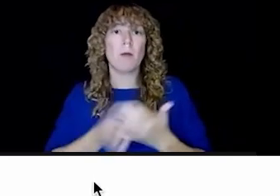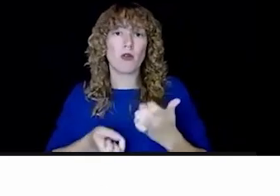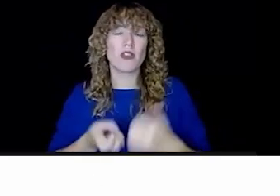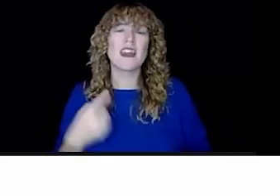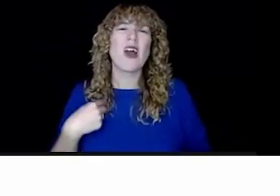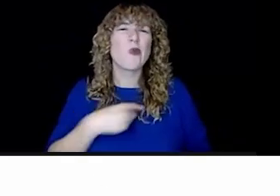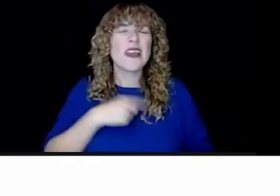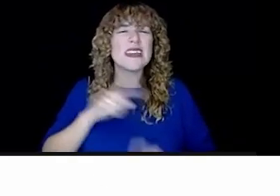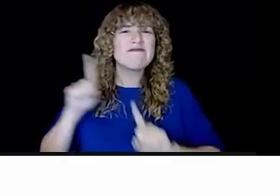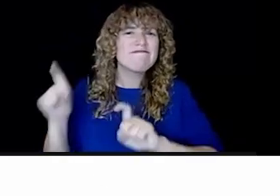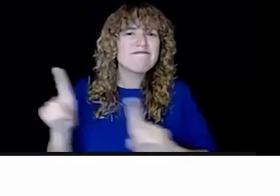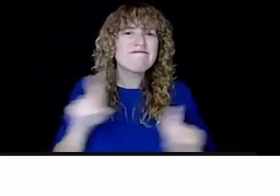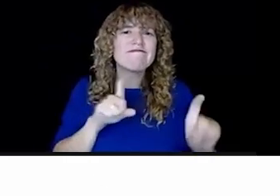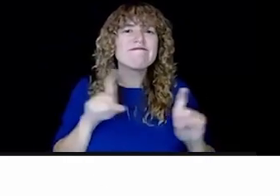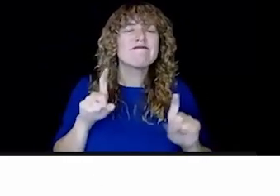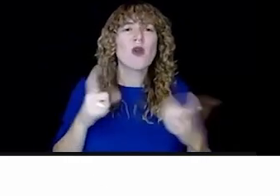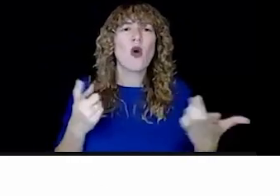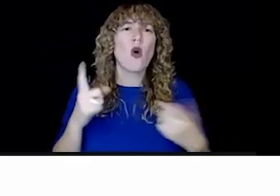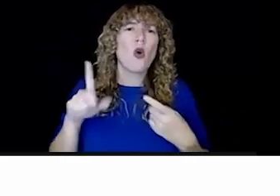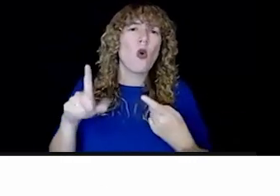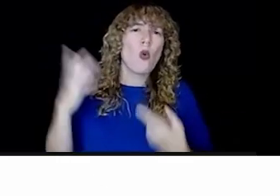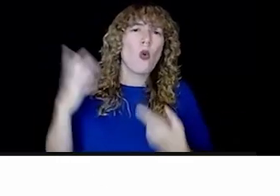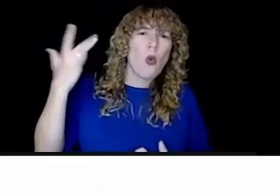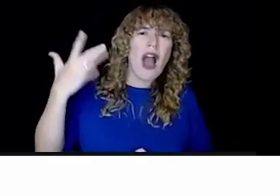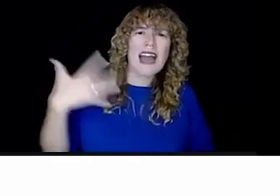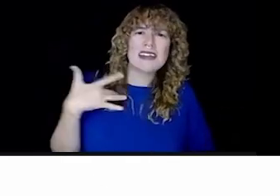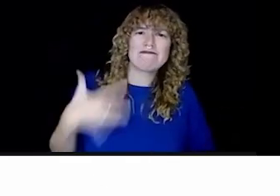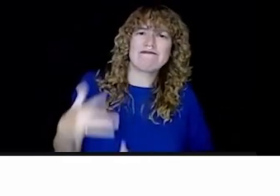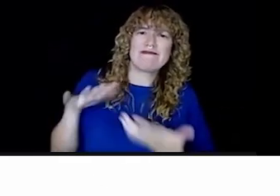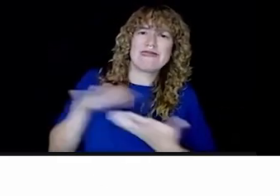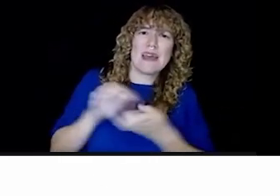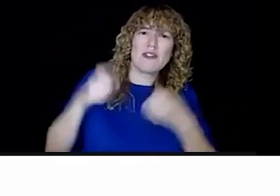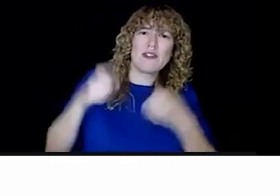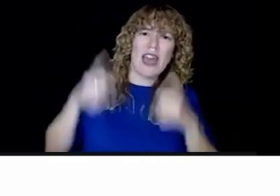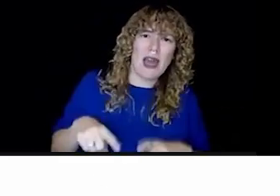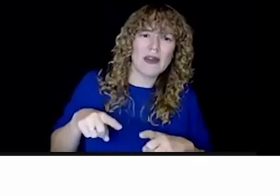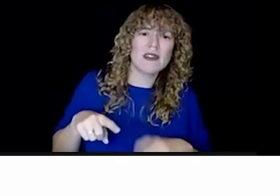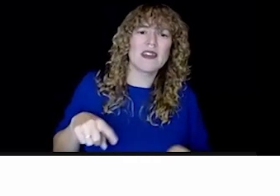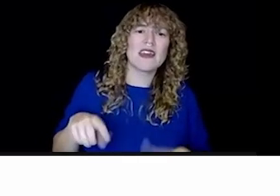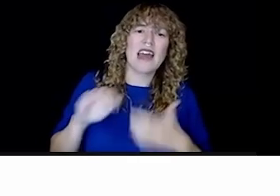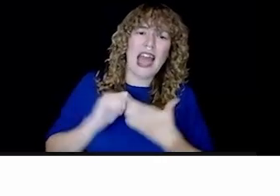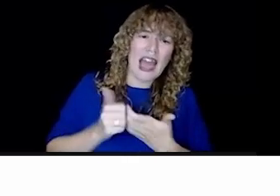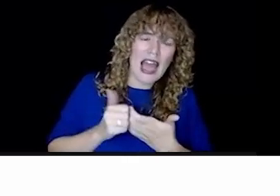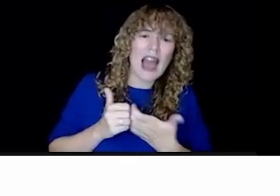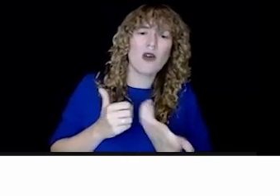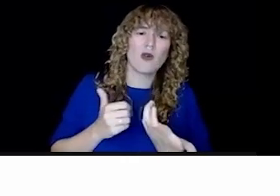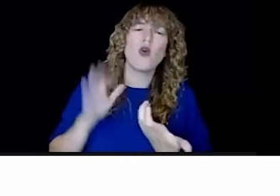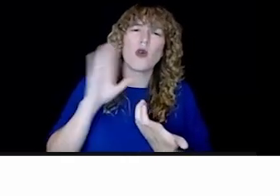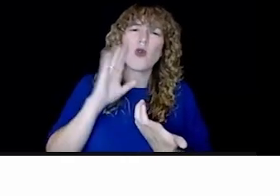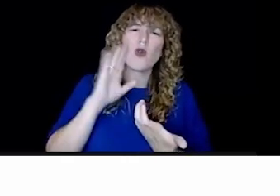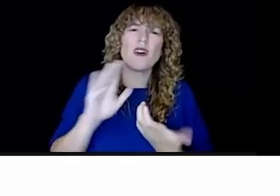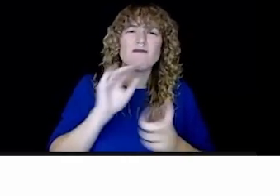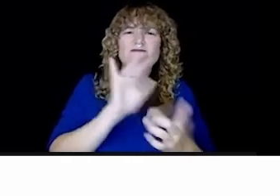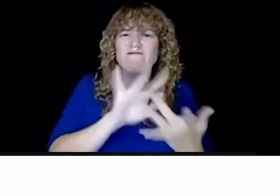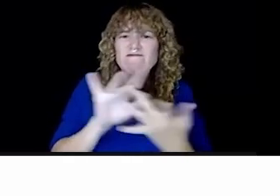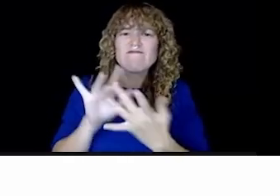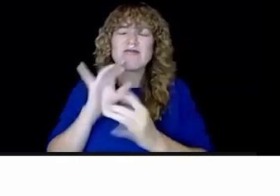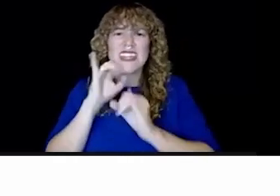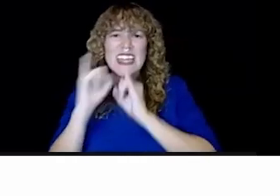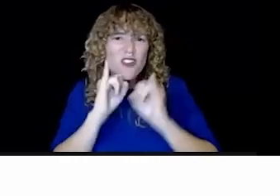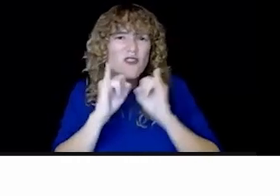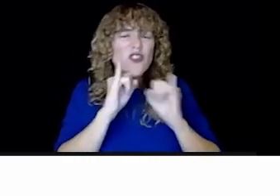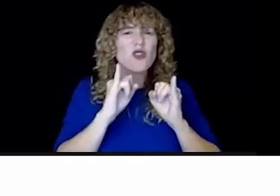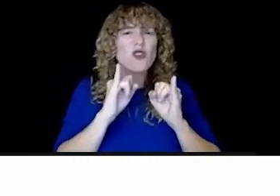of mobility device damage. And this will lead into some interviews with these folks and hopefully to gain a better understanding